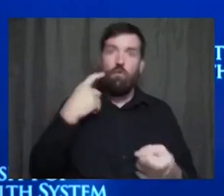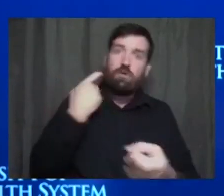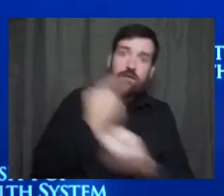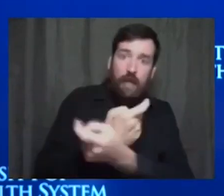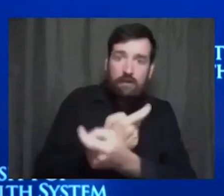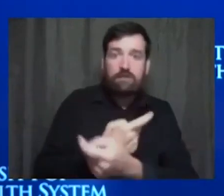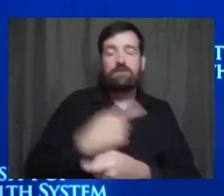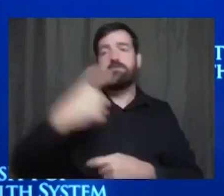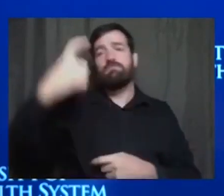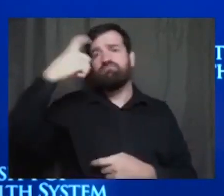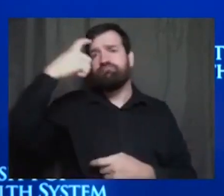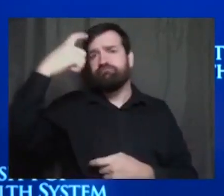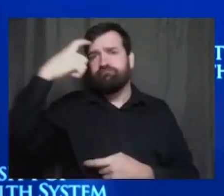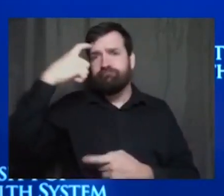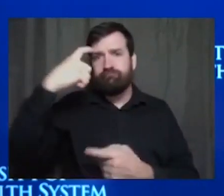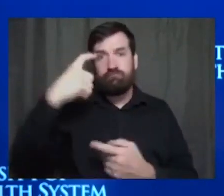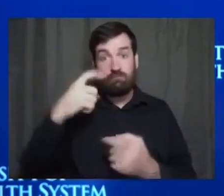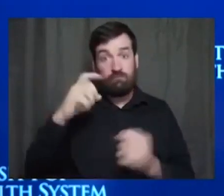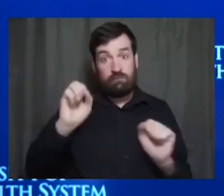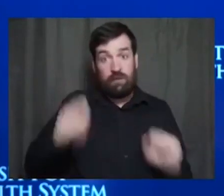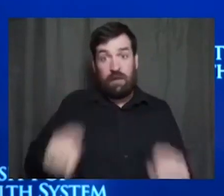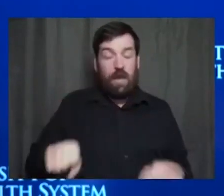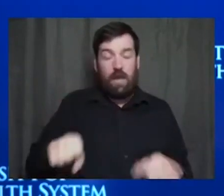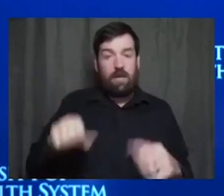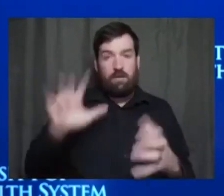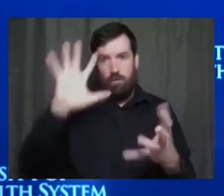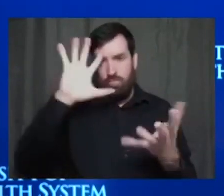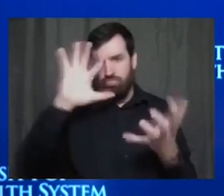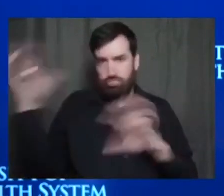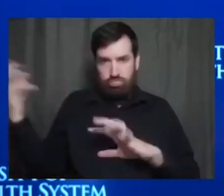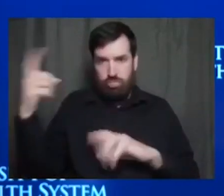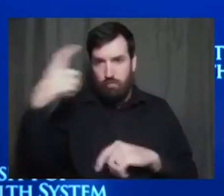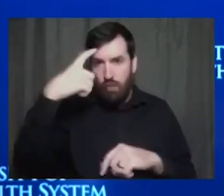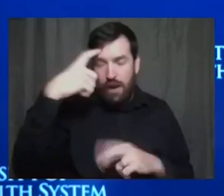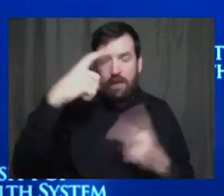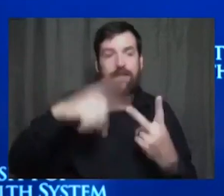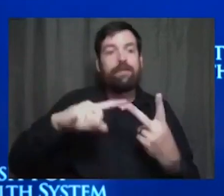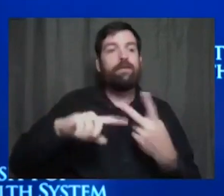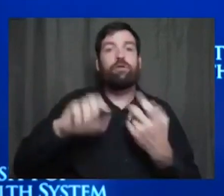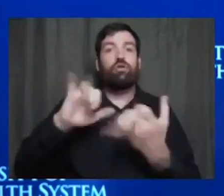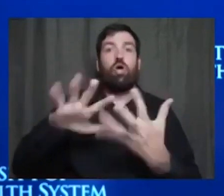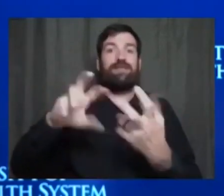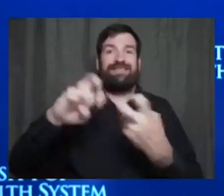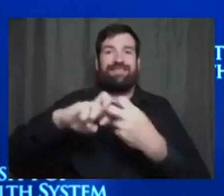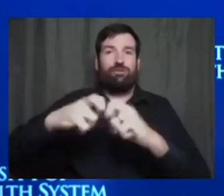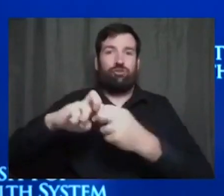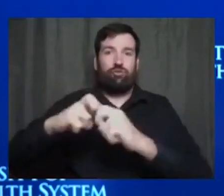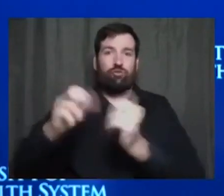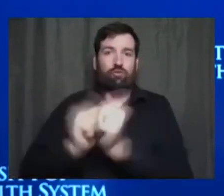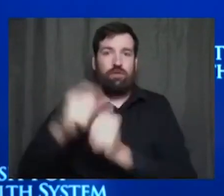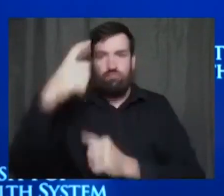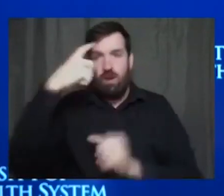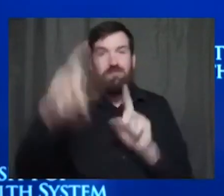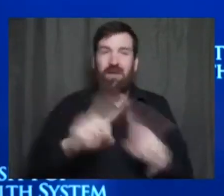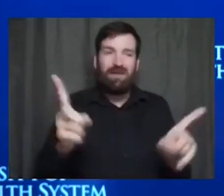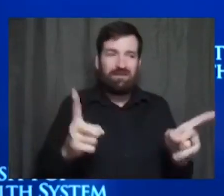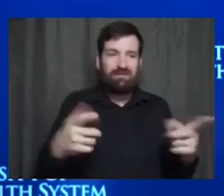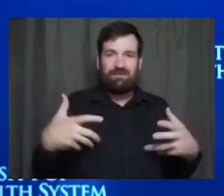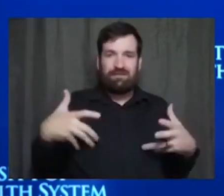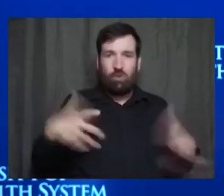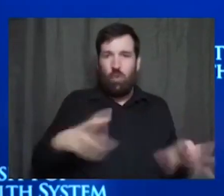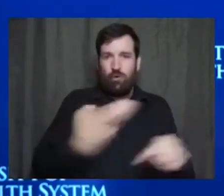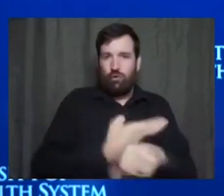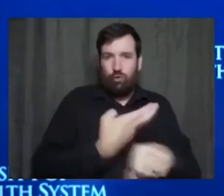meaning you can have altered mental status, you can have problems with your brain, but yet they do not want to use something that is safe and effective like a